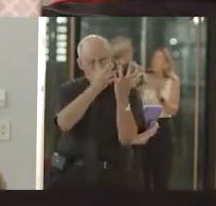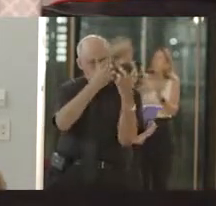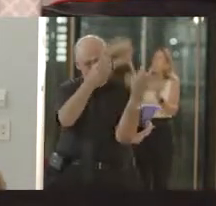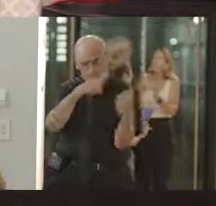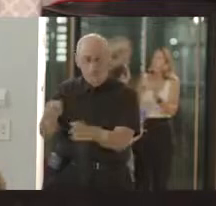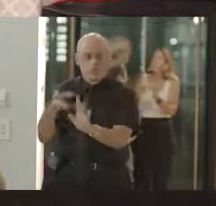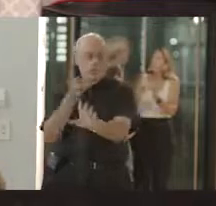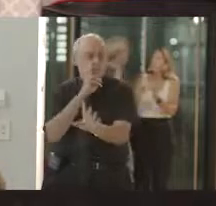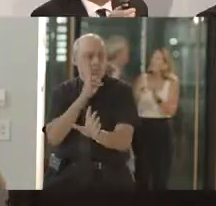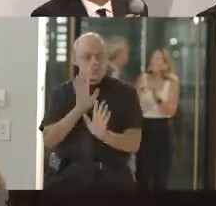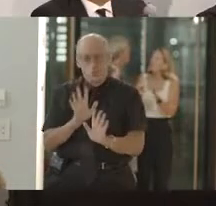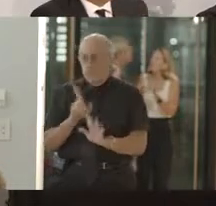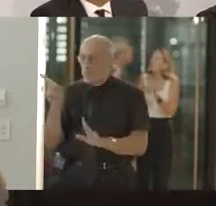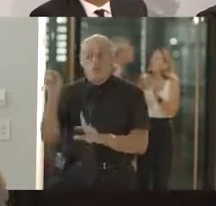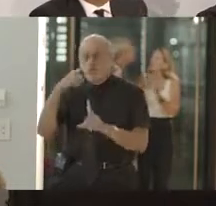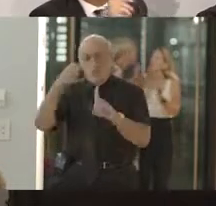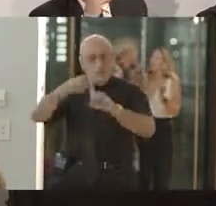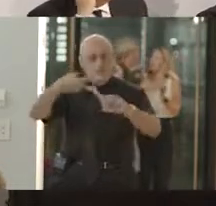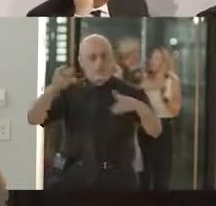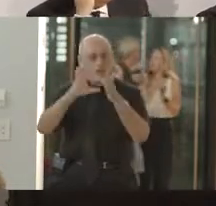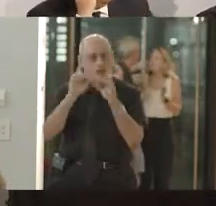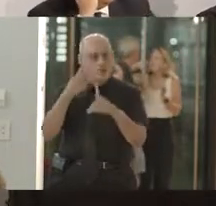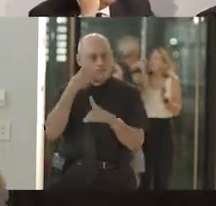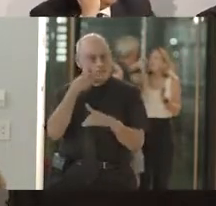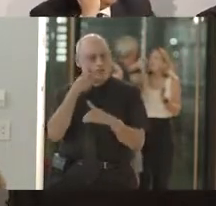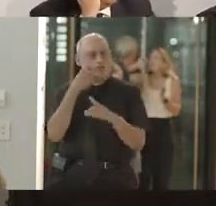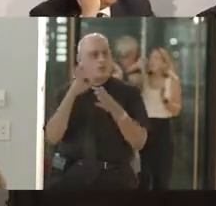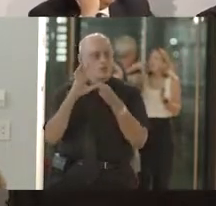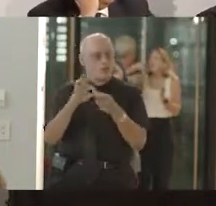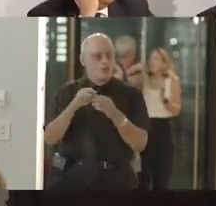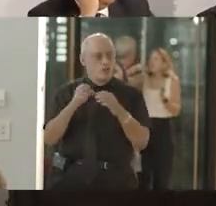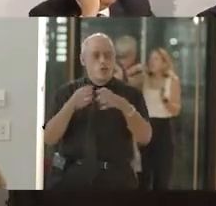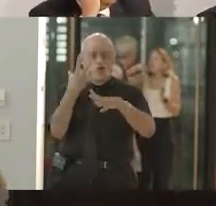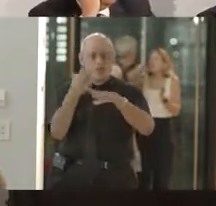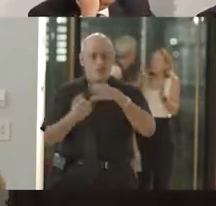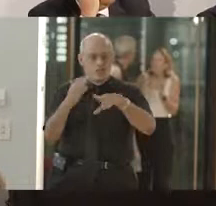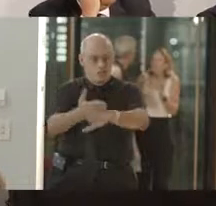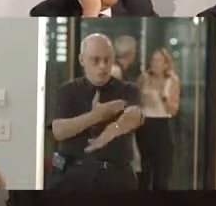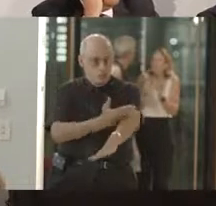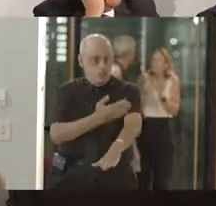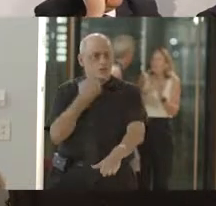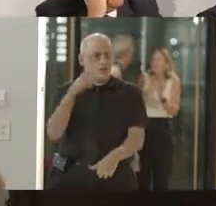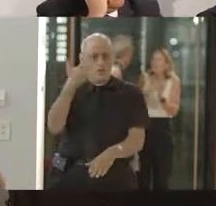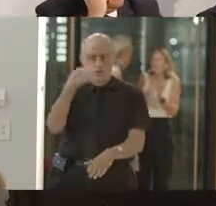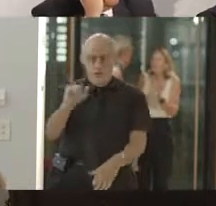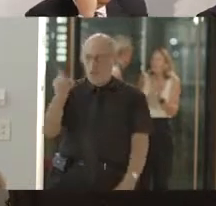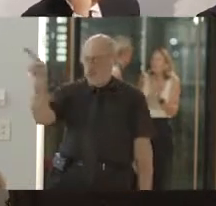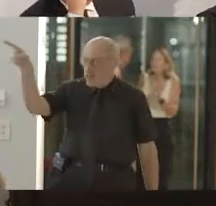yet. Can you expand your comment to create drainage improvements under